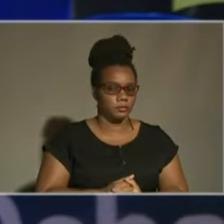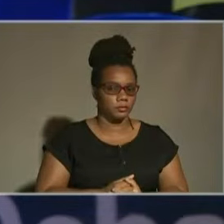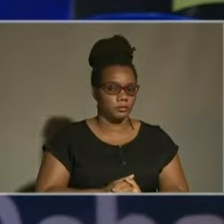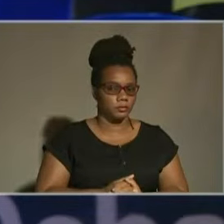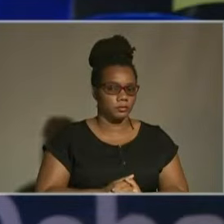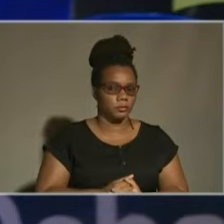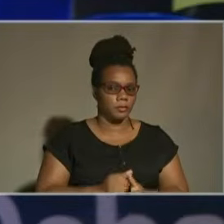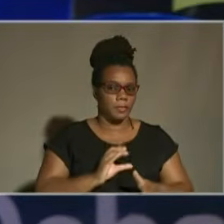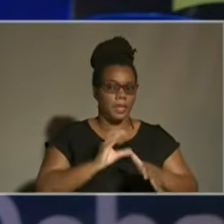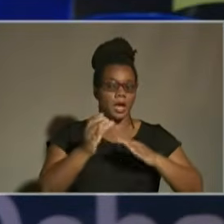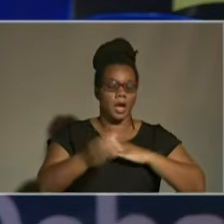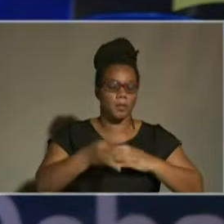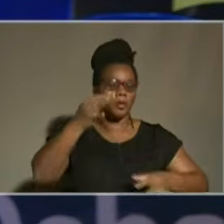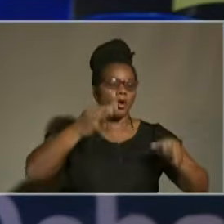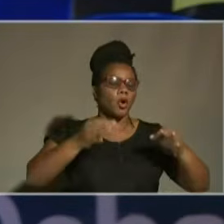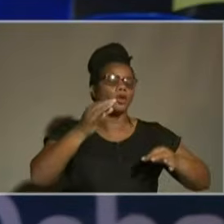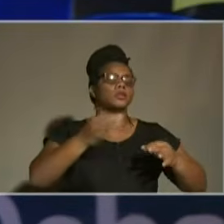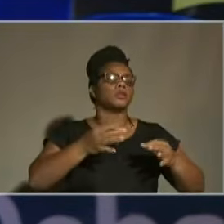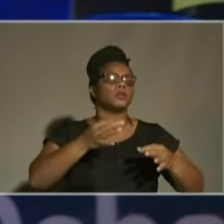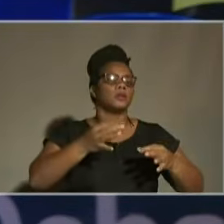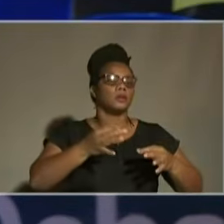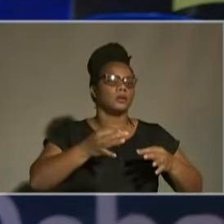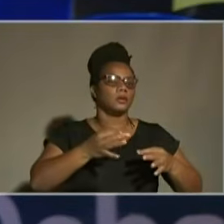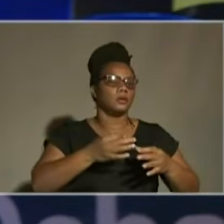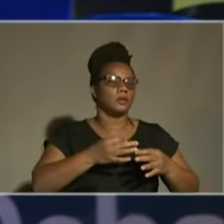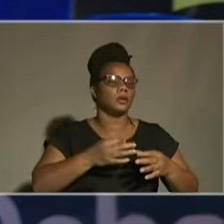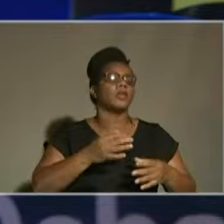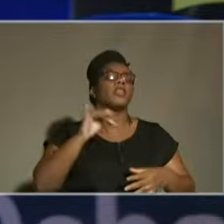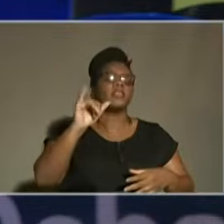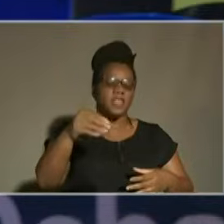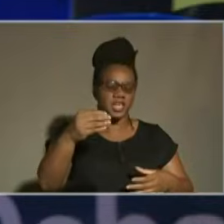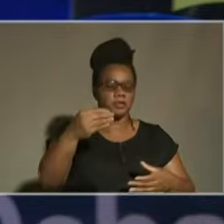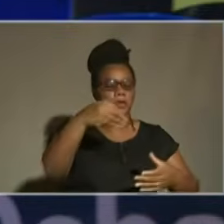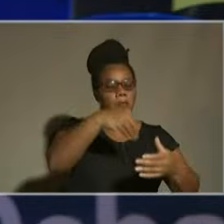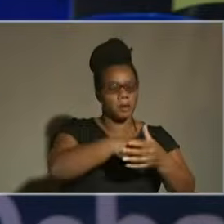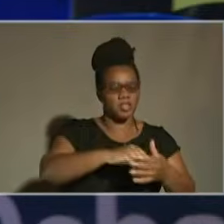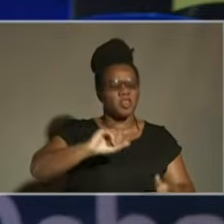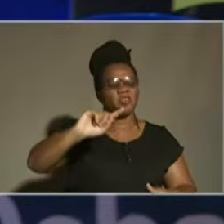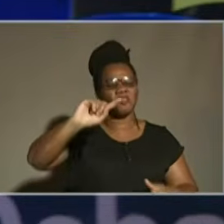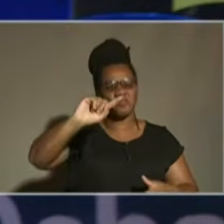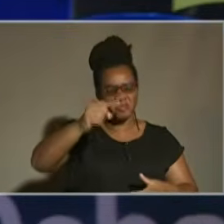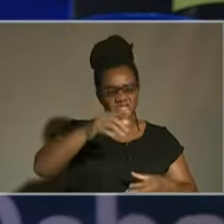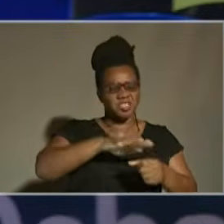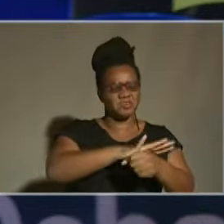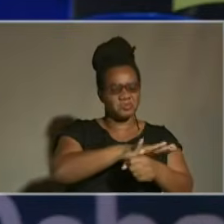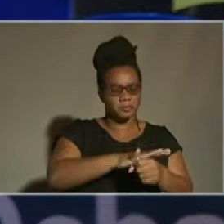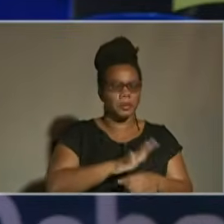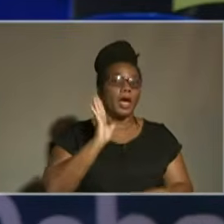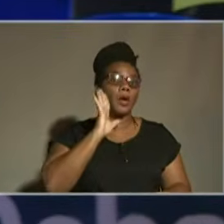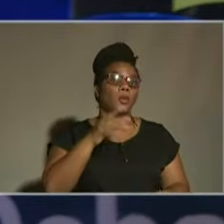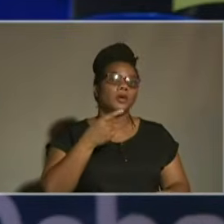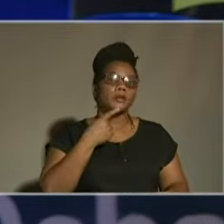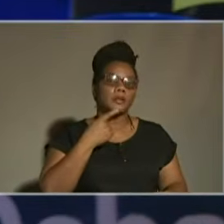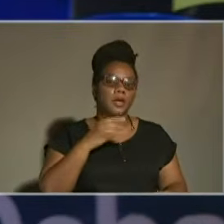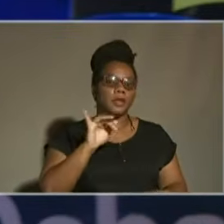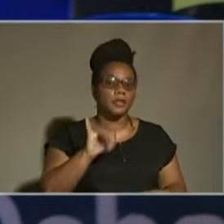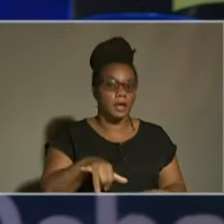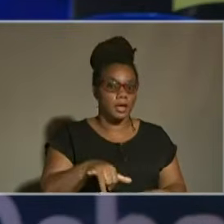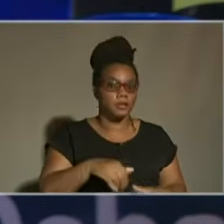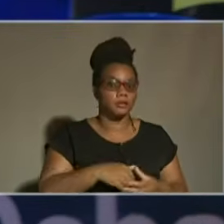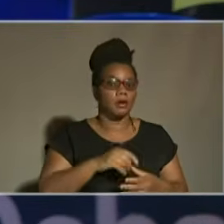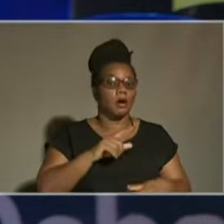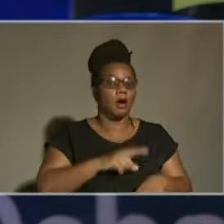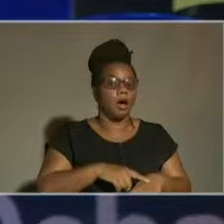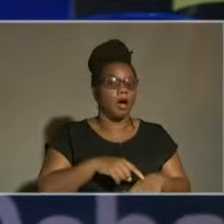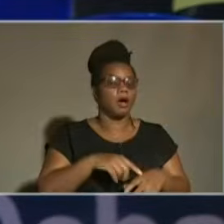Caribbean Court of Justice, of which we are a part of its original jurisdiction. I will say, however, that on a matter